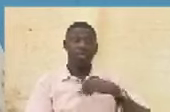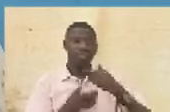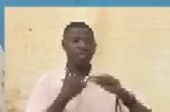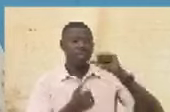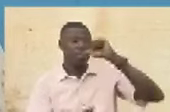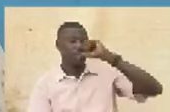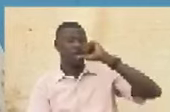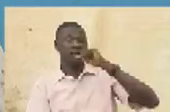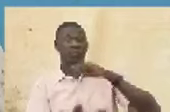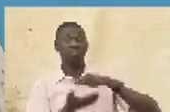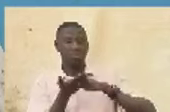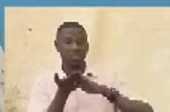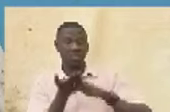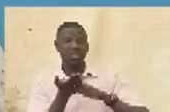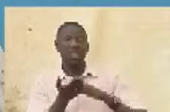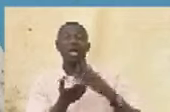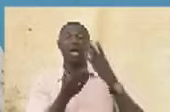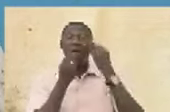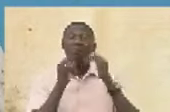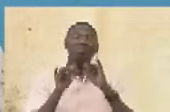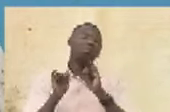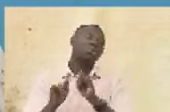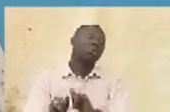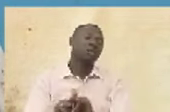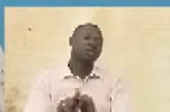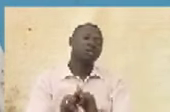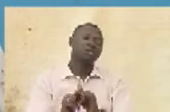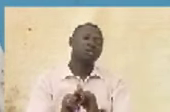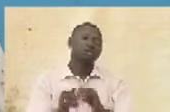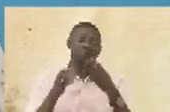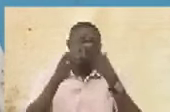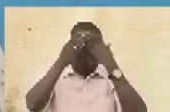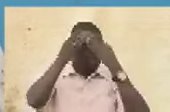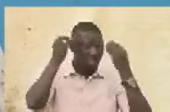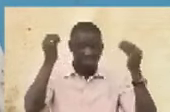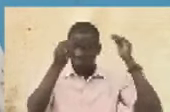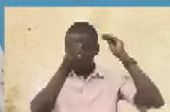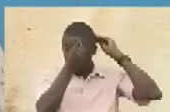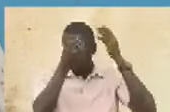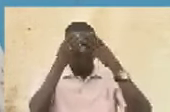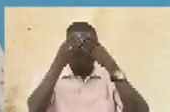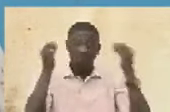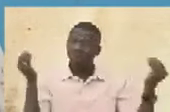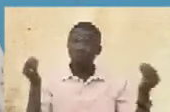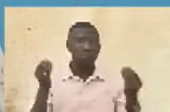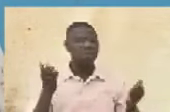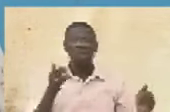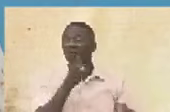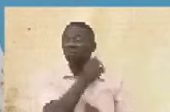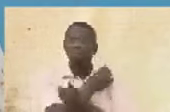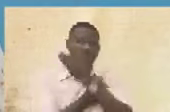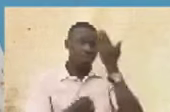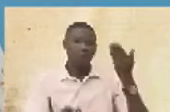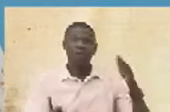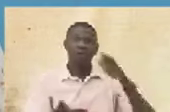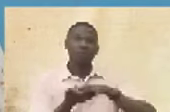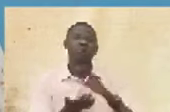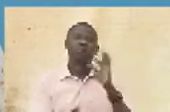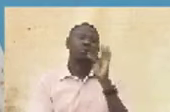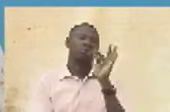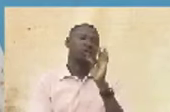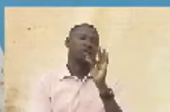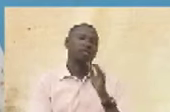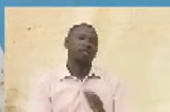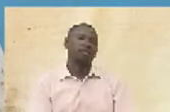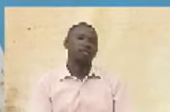medicine, that's how they remain unconscious until in the morning on Tuesday. Was